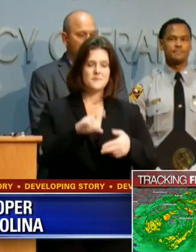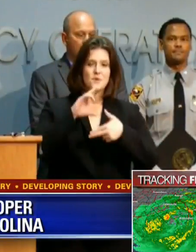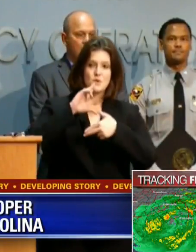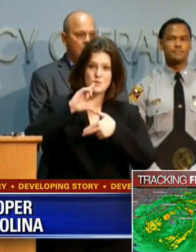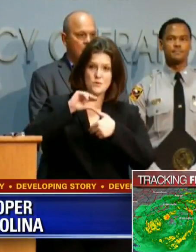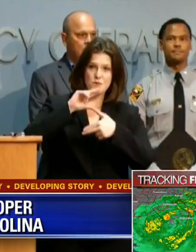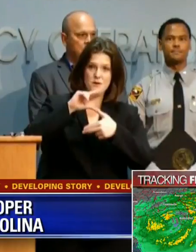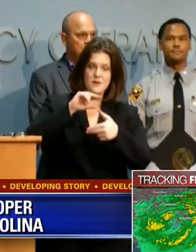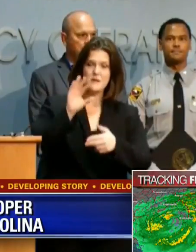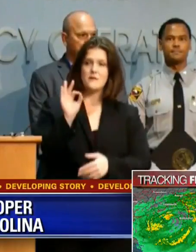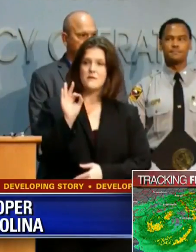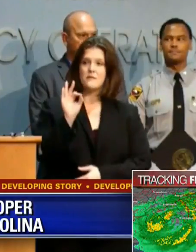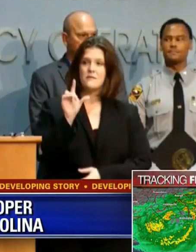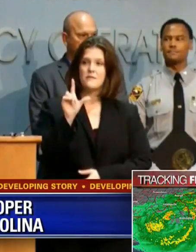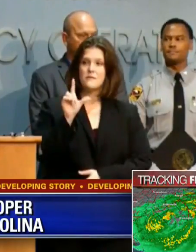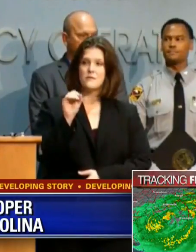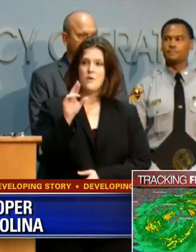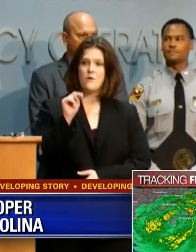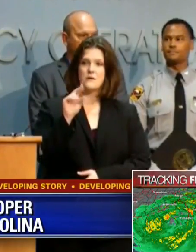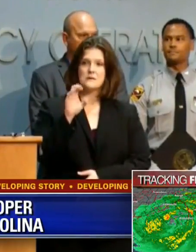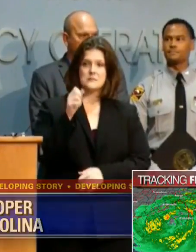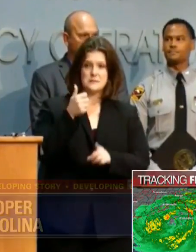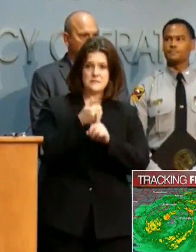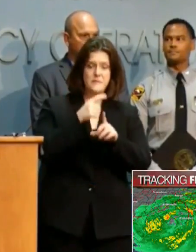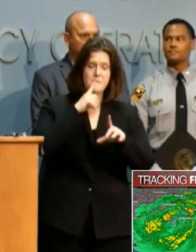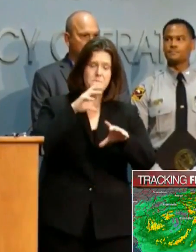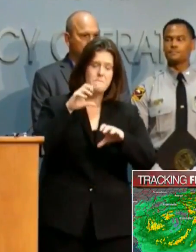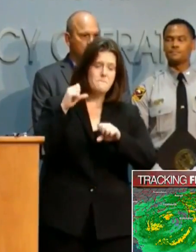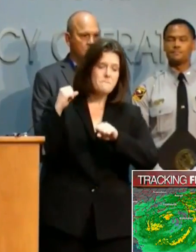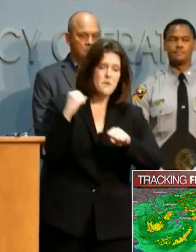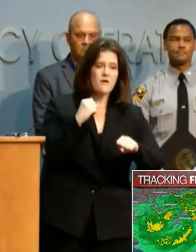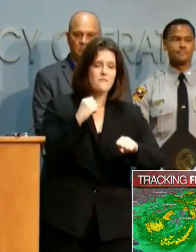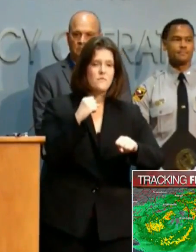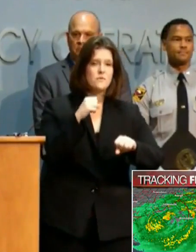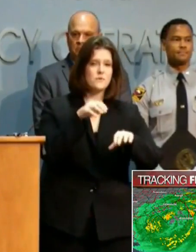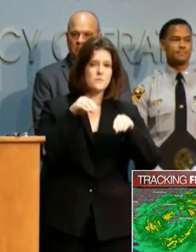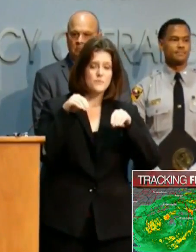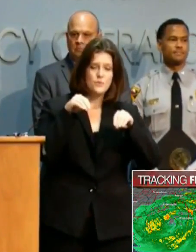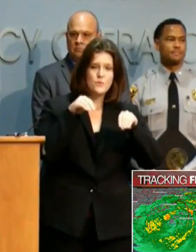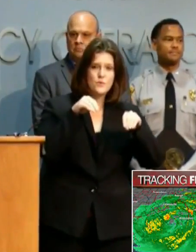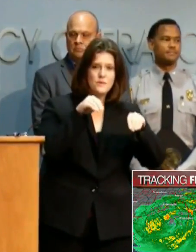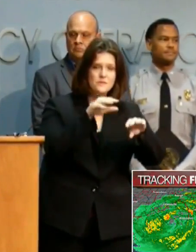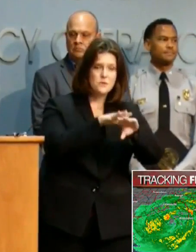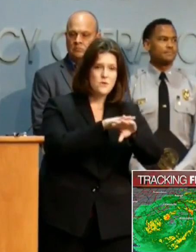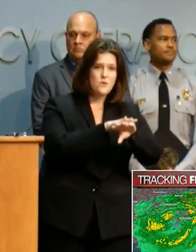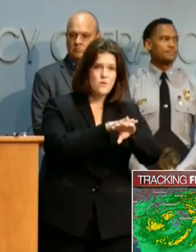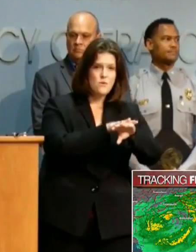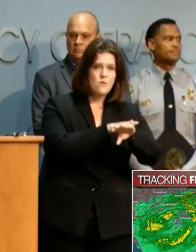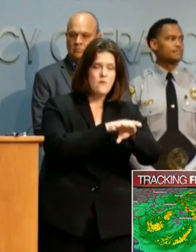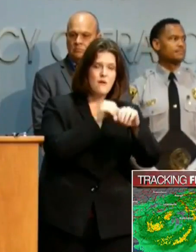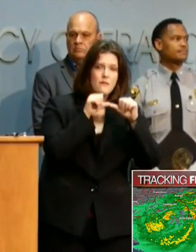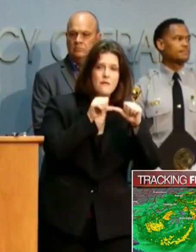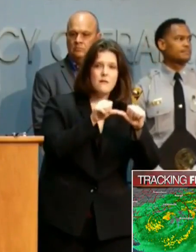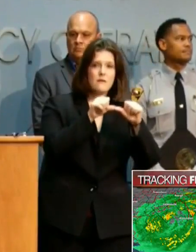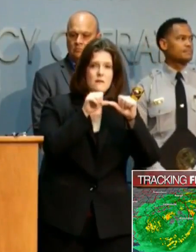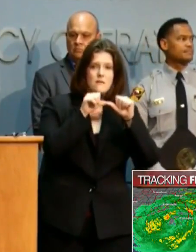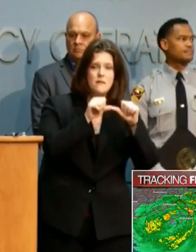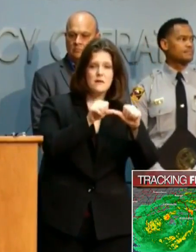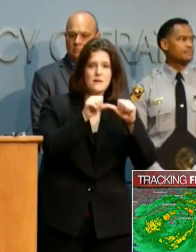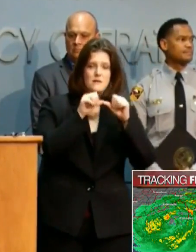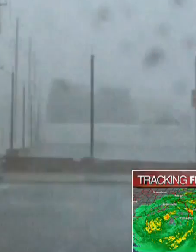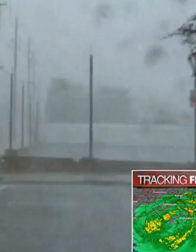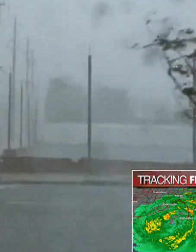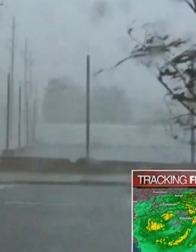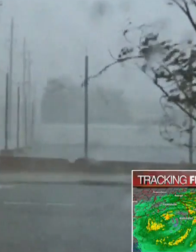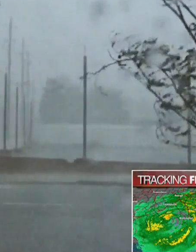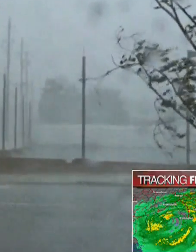powerful, slow, and relentless. It's an uninvited brute who doesn't want to